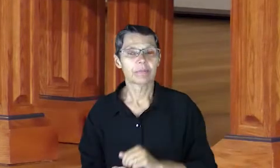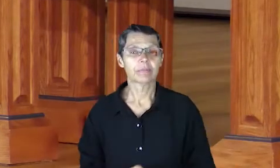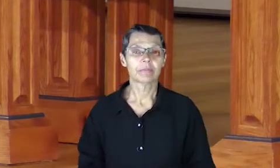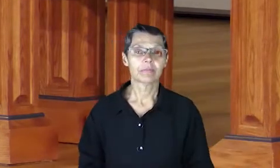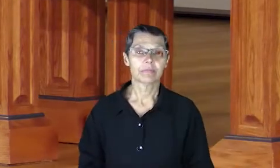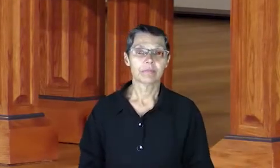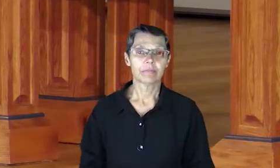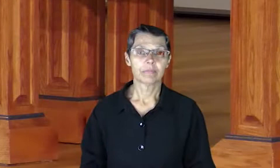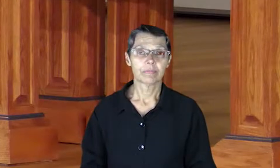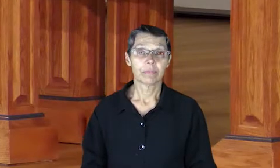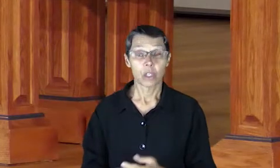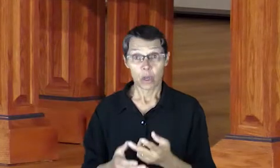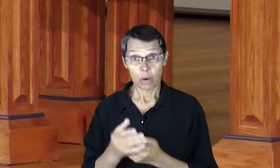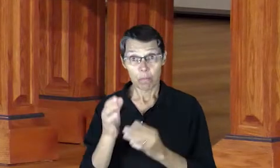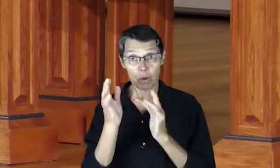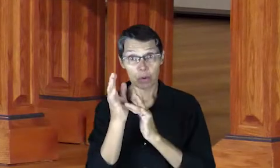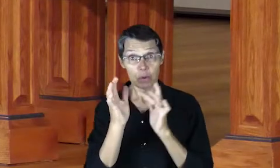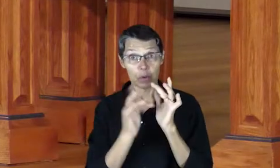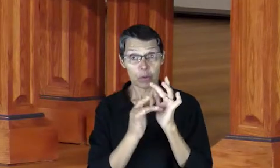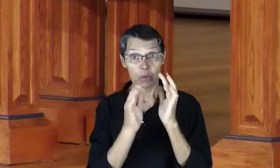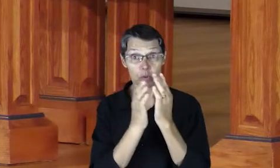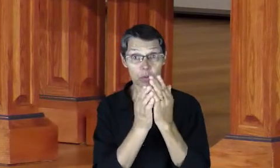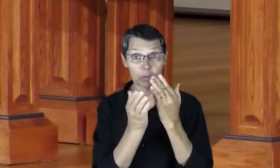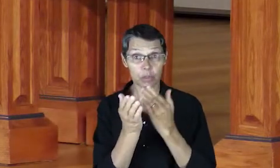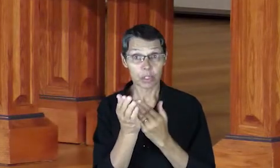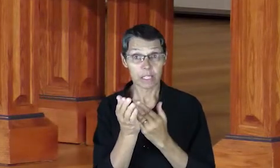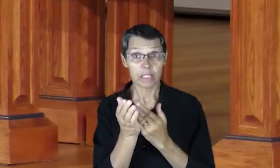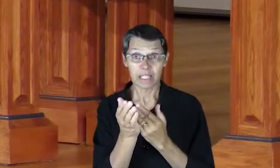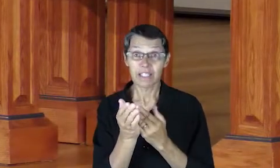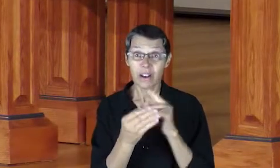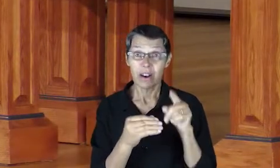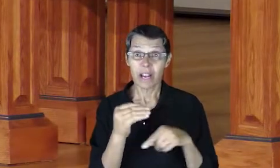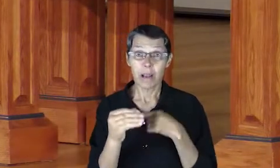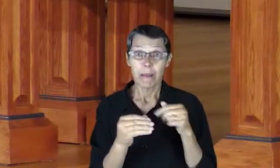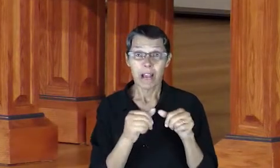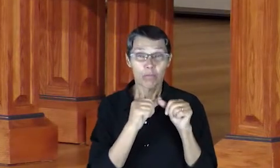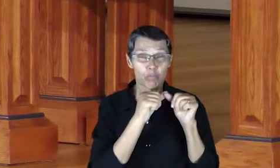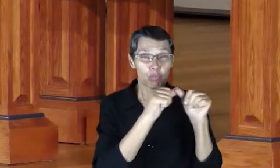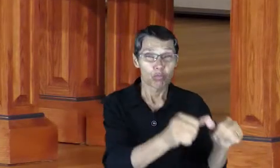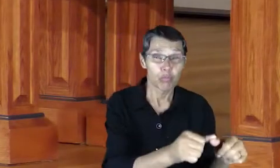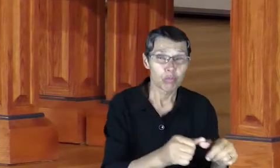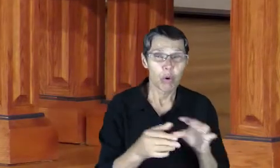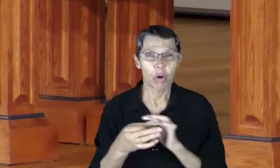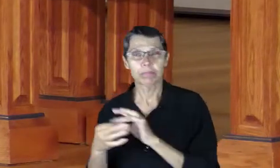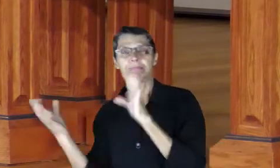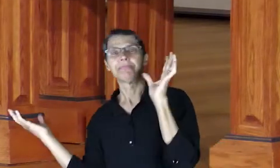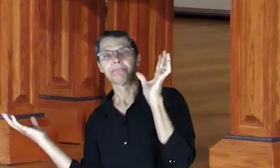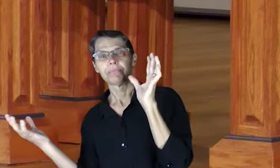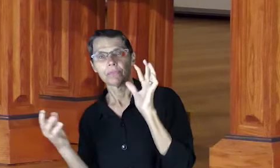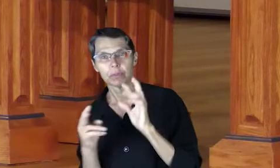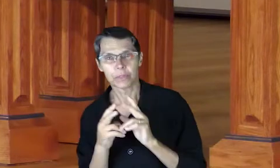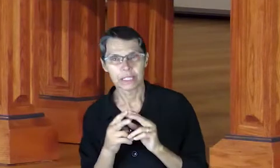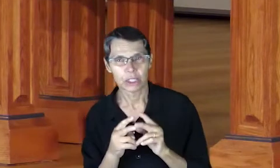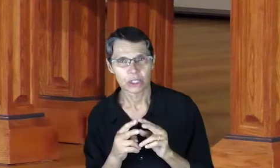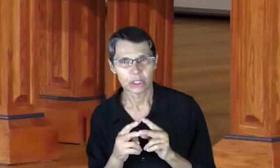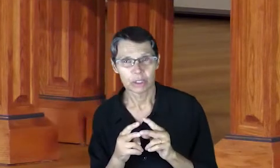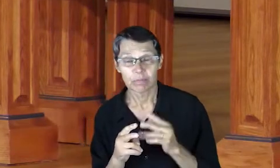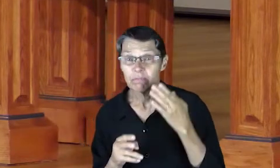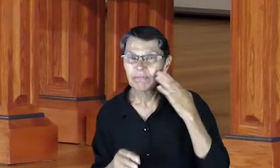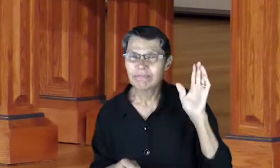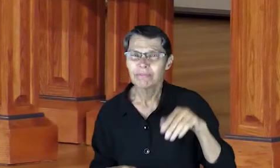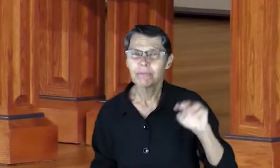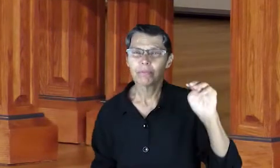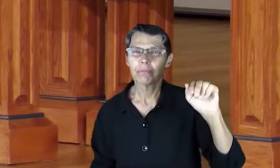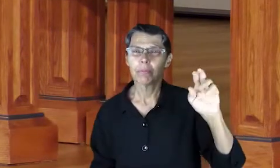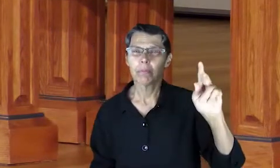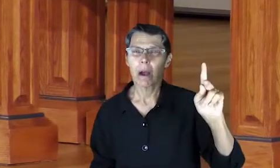different ways, both of our scriptures today are really about that. You know with me that we've been following Jesus' ministry in